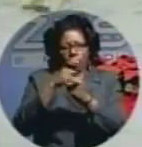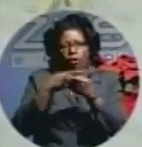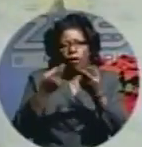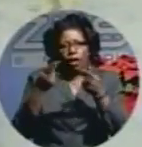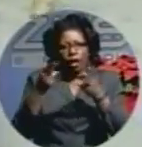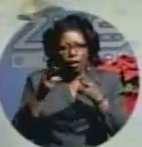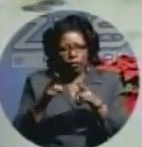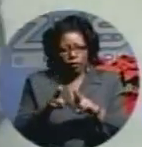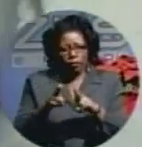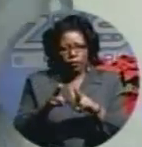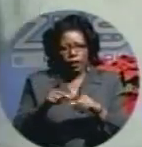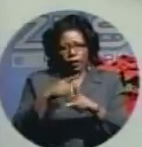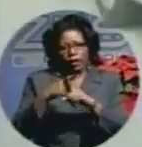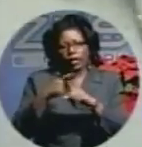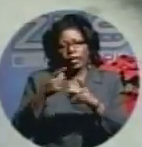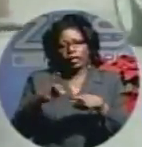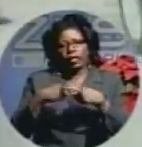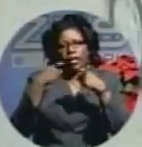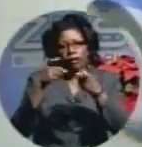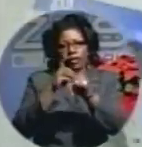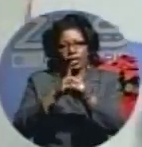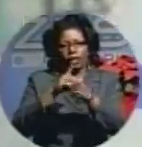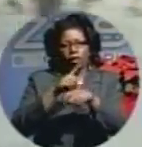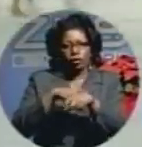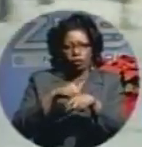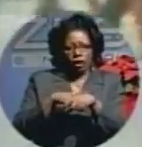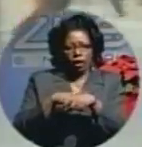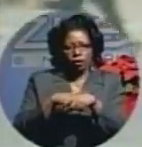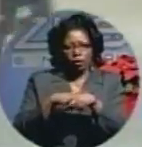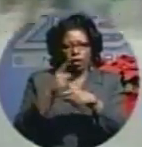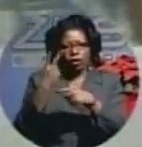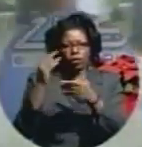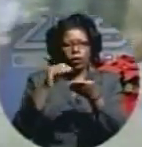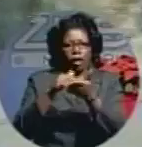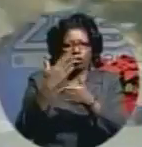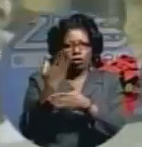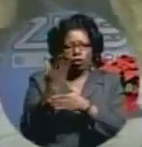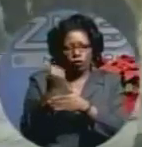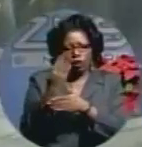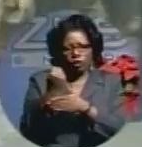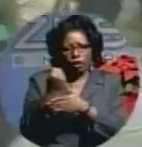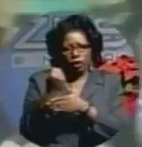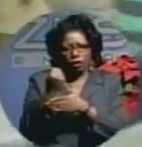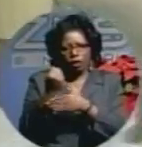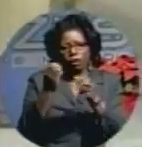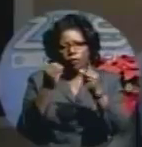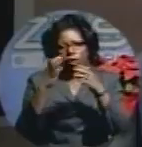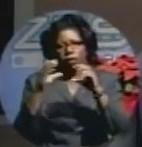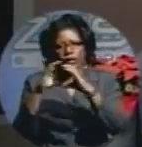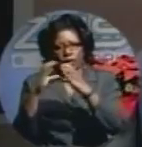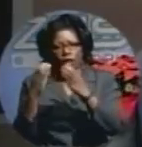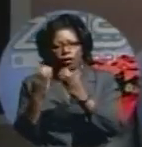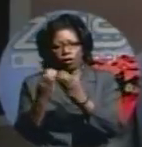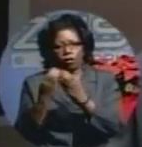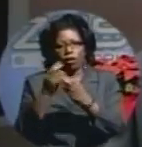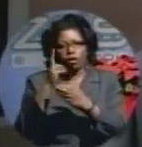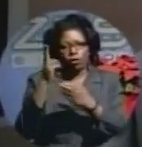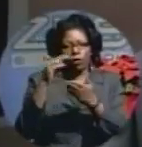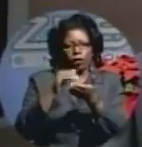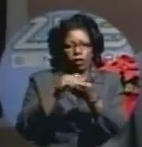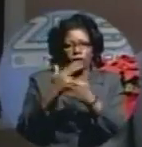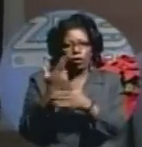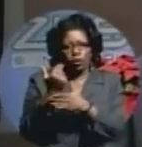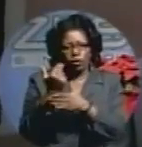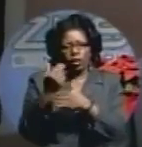able to offer a date in 2014 due to a full calendar of cases through 2013. Outside court,